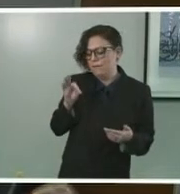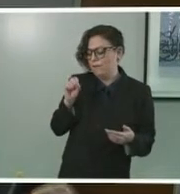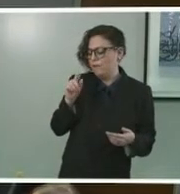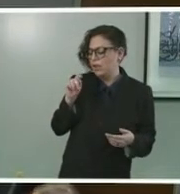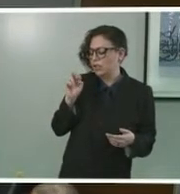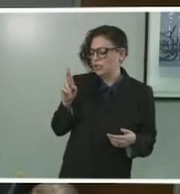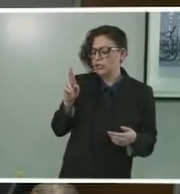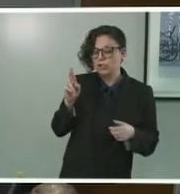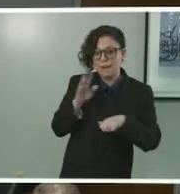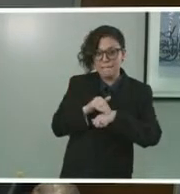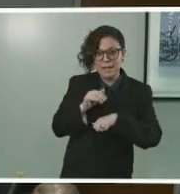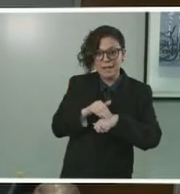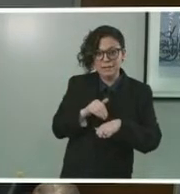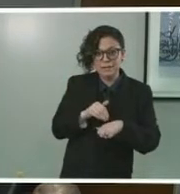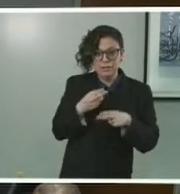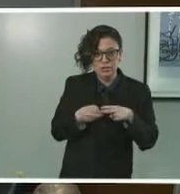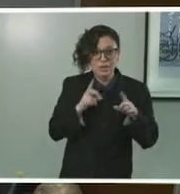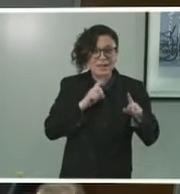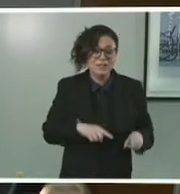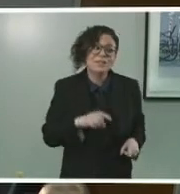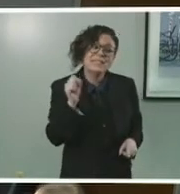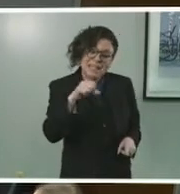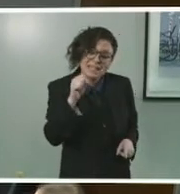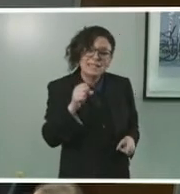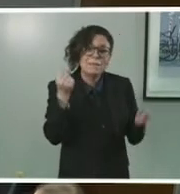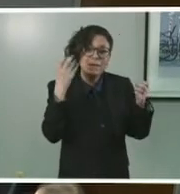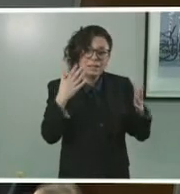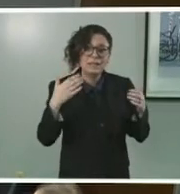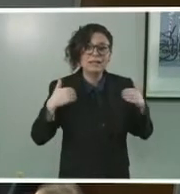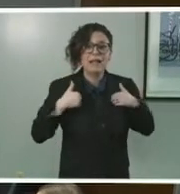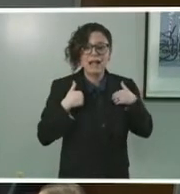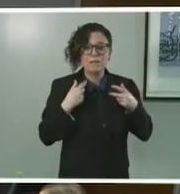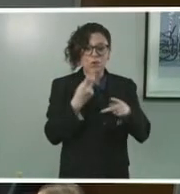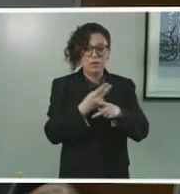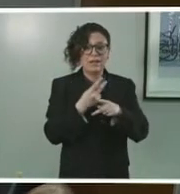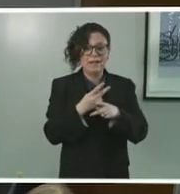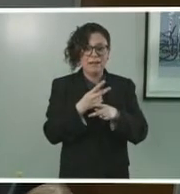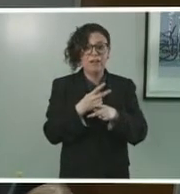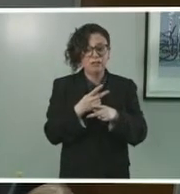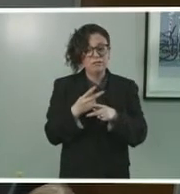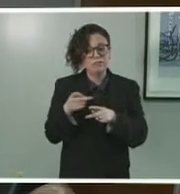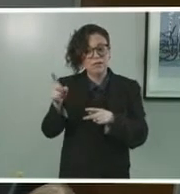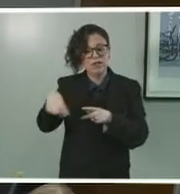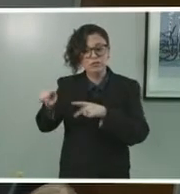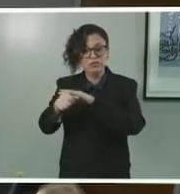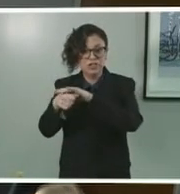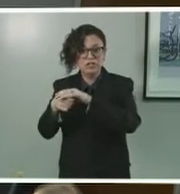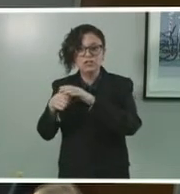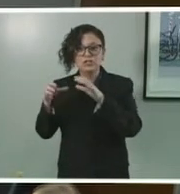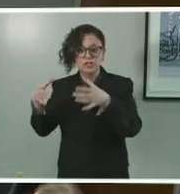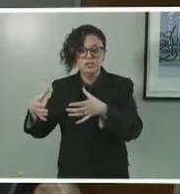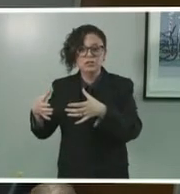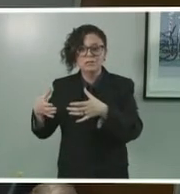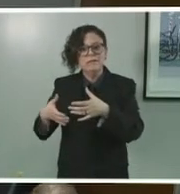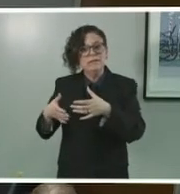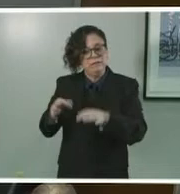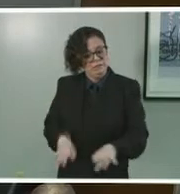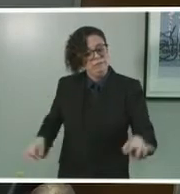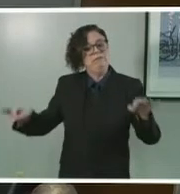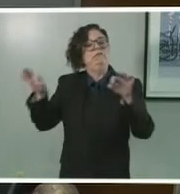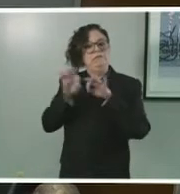is yes. In fact, our animal care shelter is another one of those critical services that continues, and this is a time when they really